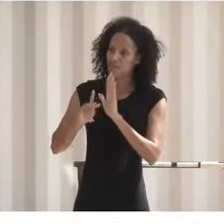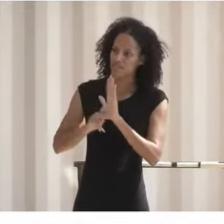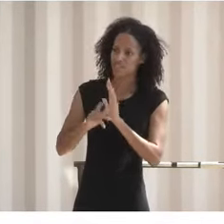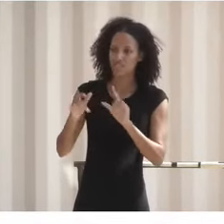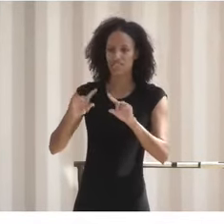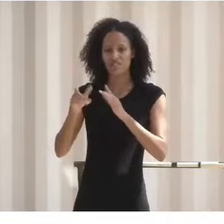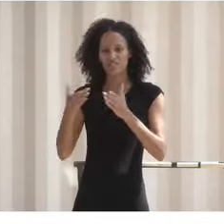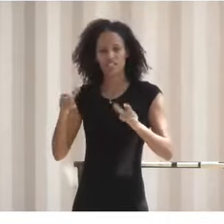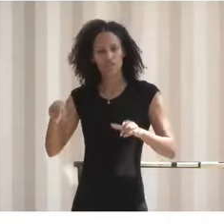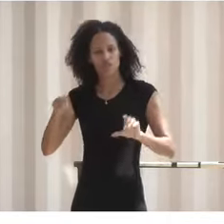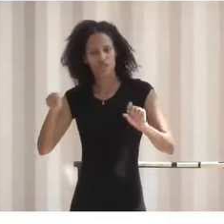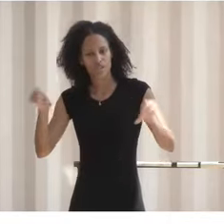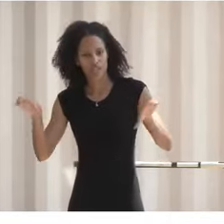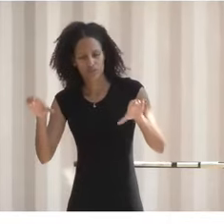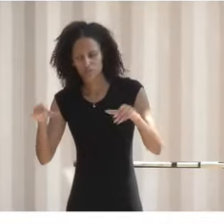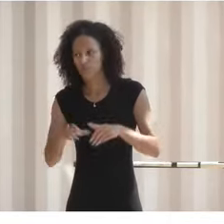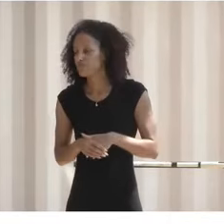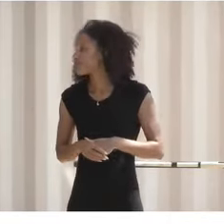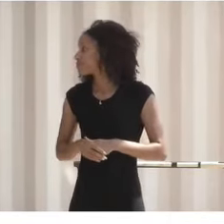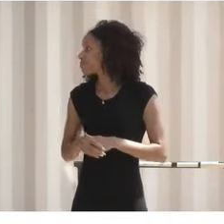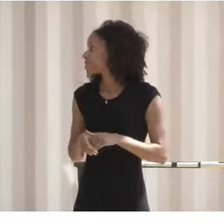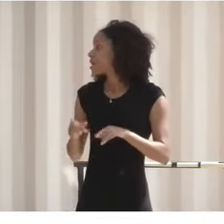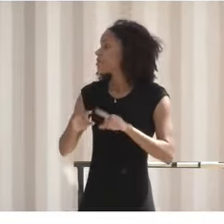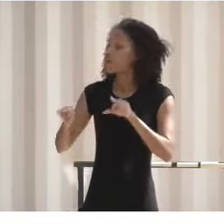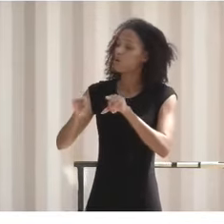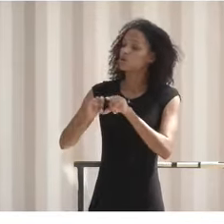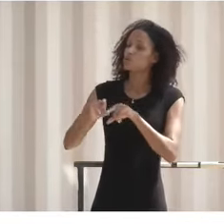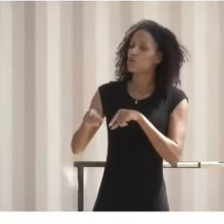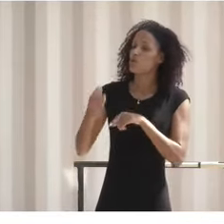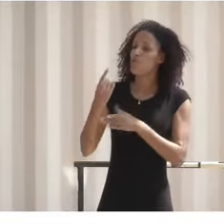do. But also one thing that is noticeable is